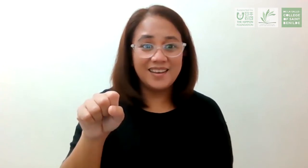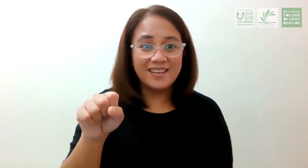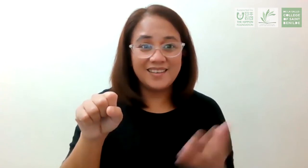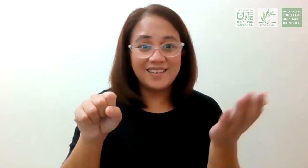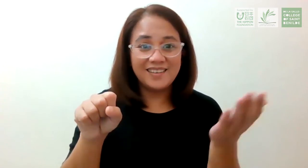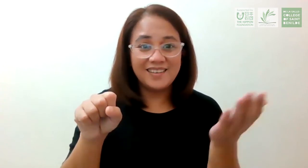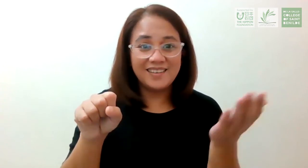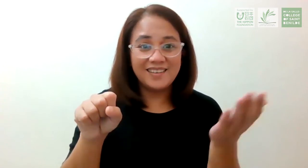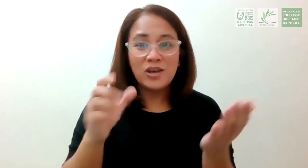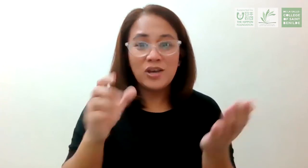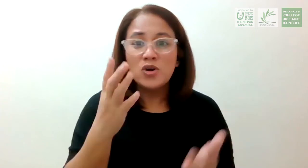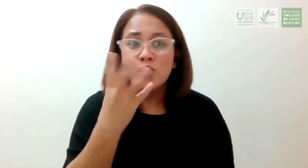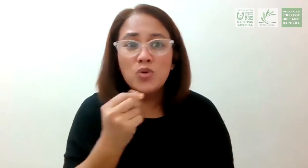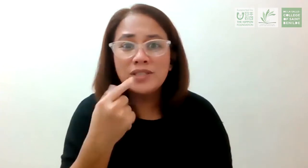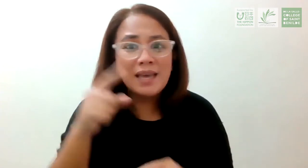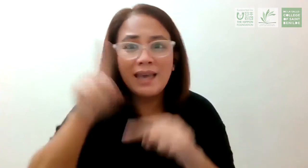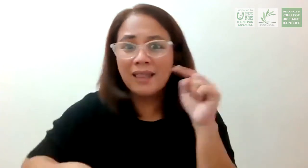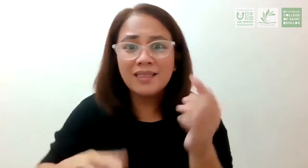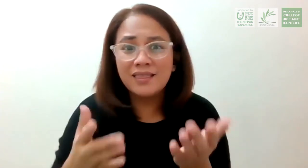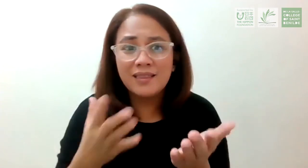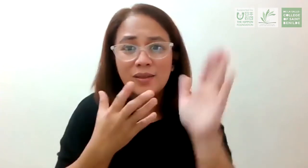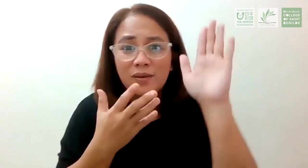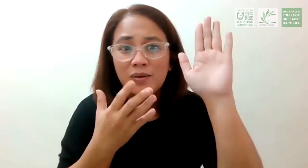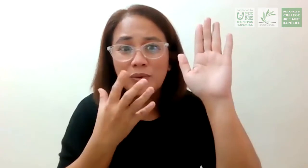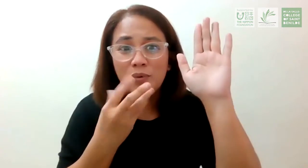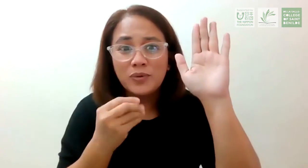Who's saying we can't? Shaq.